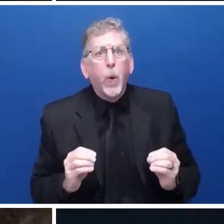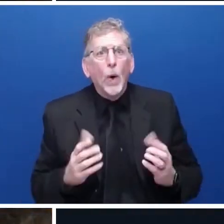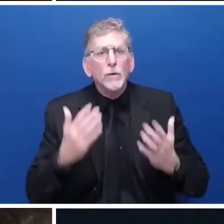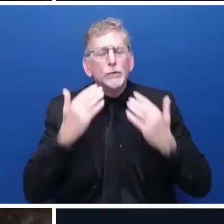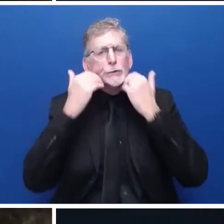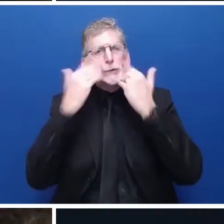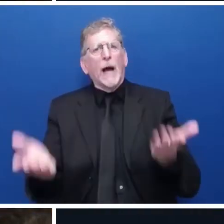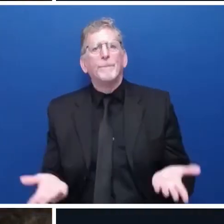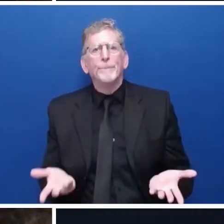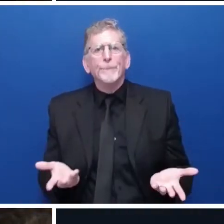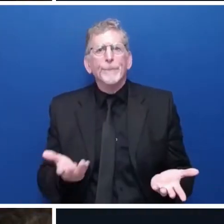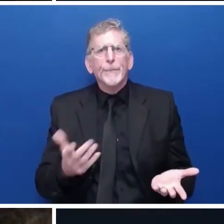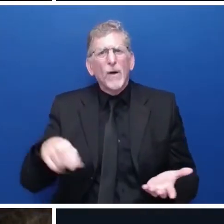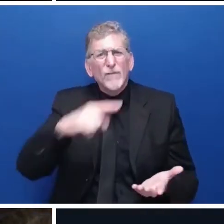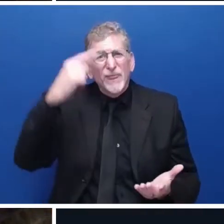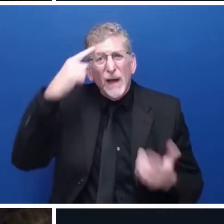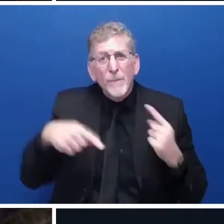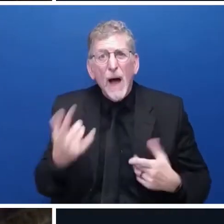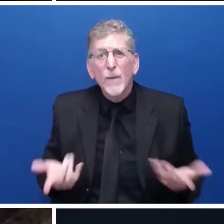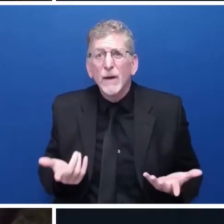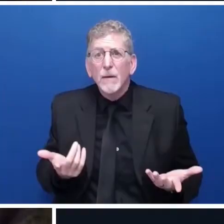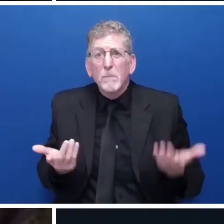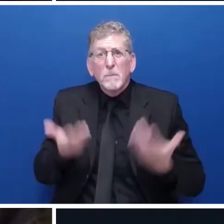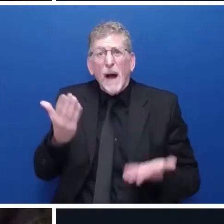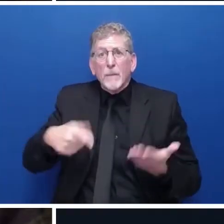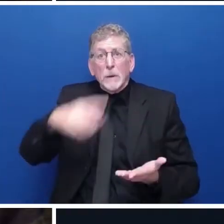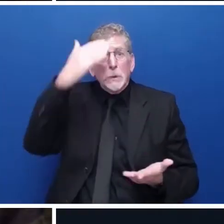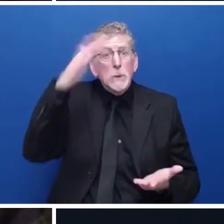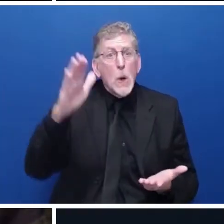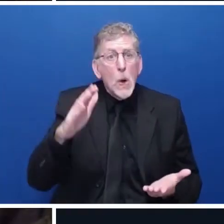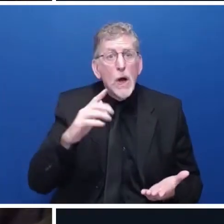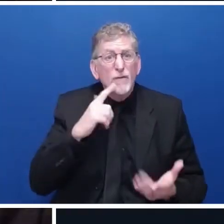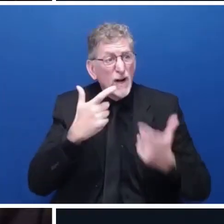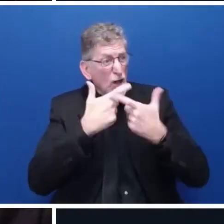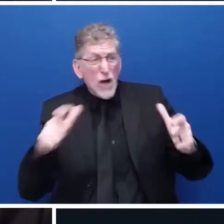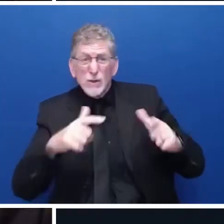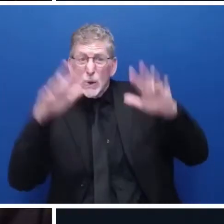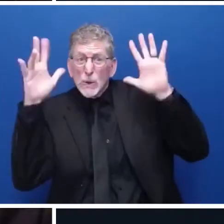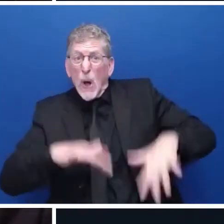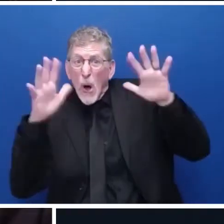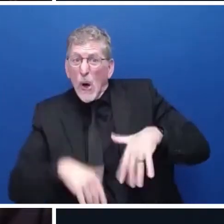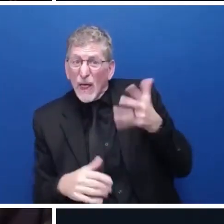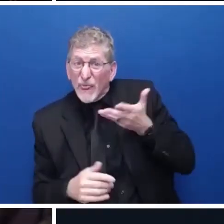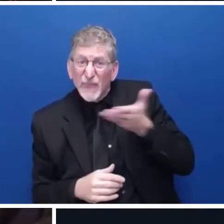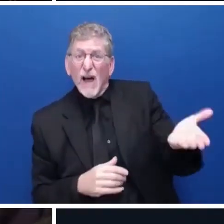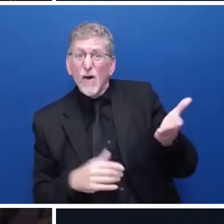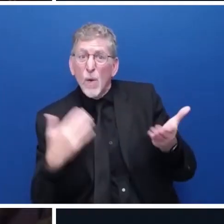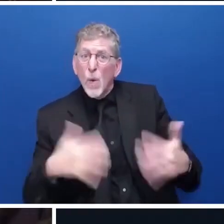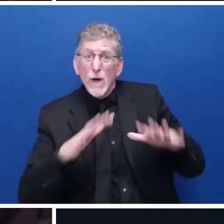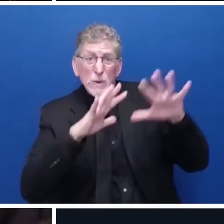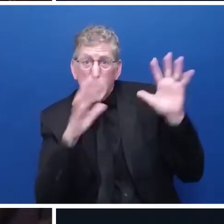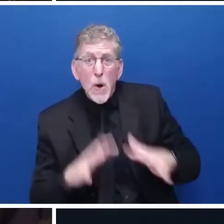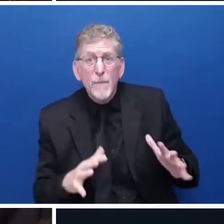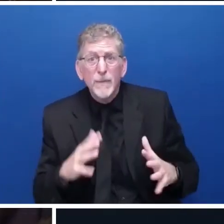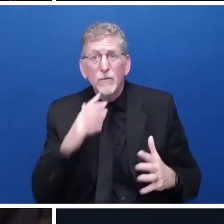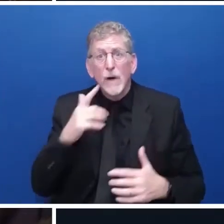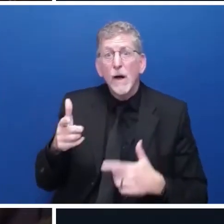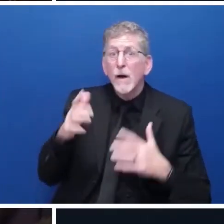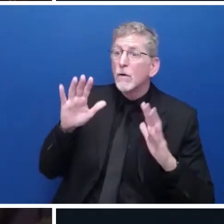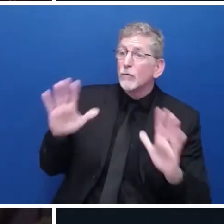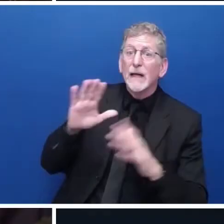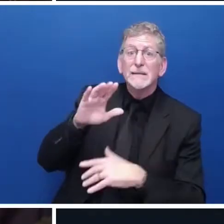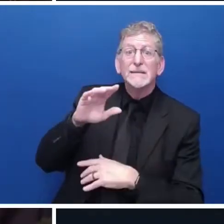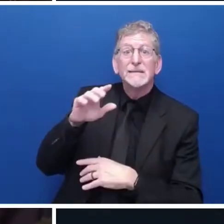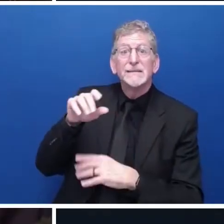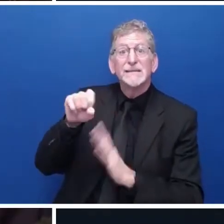about the State of the Union is how it gives Americans the chance to see clearly what their representatives really